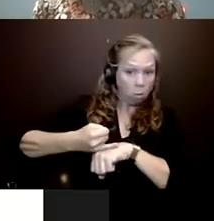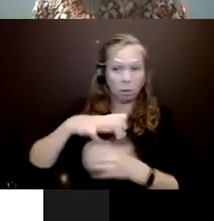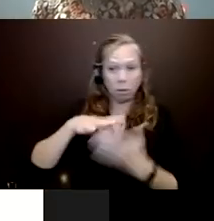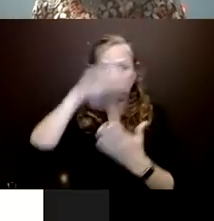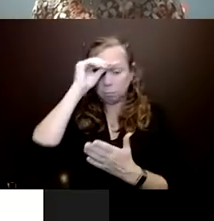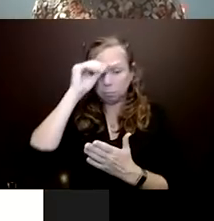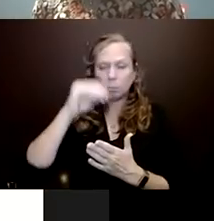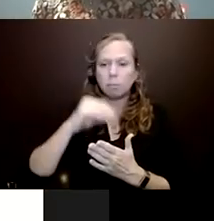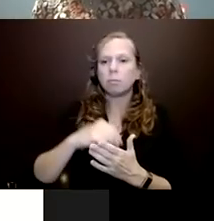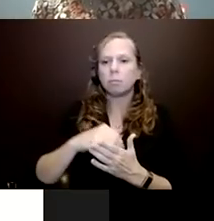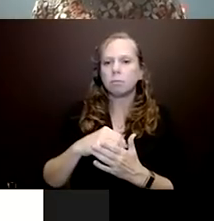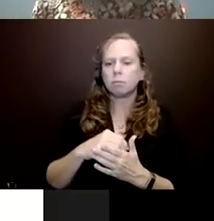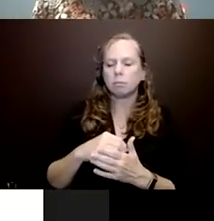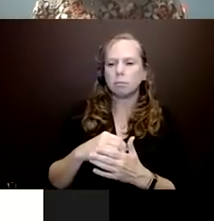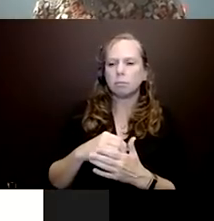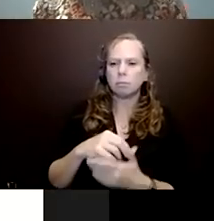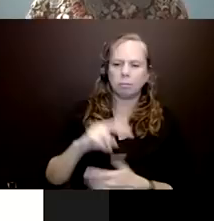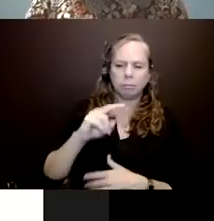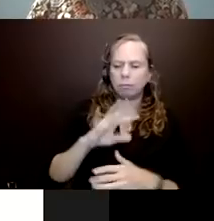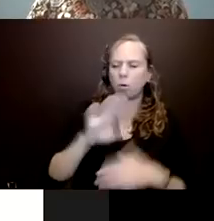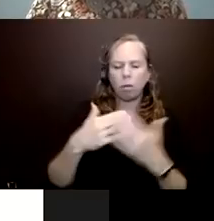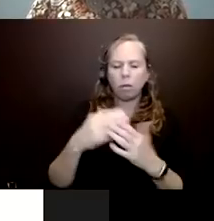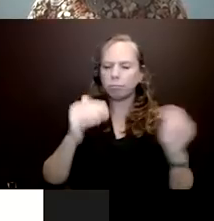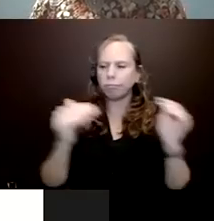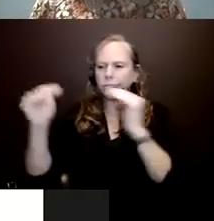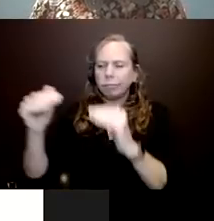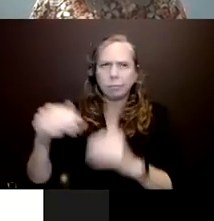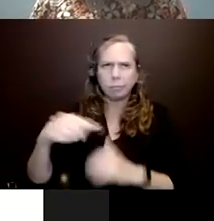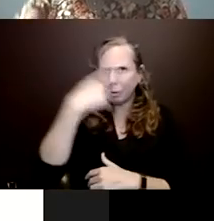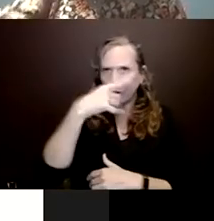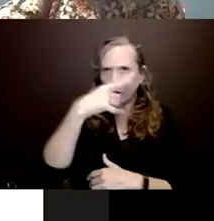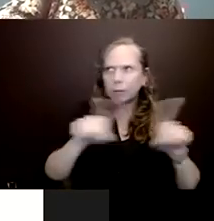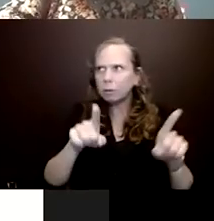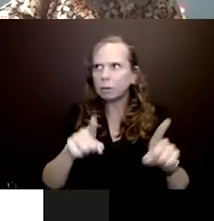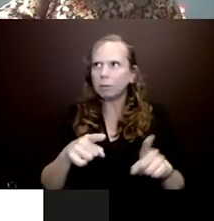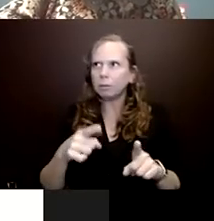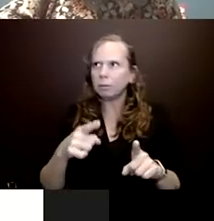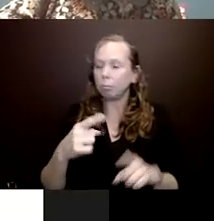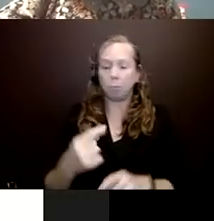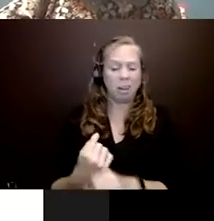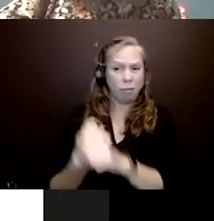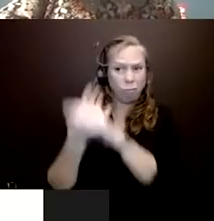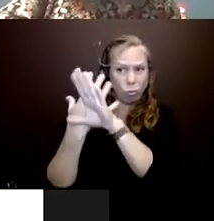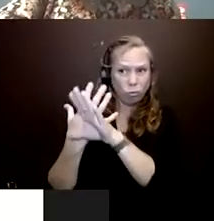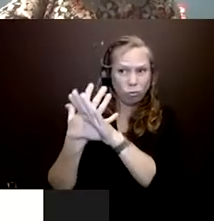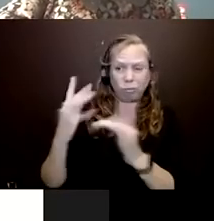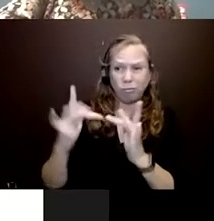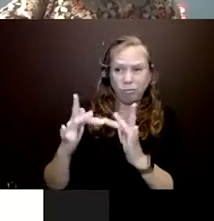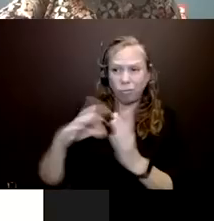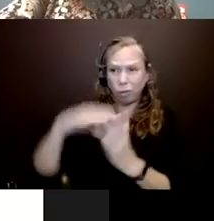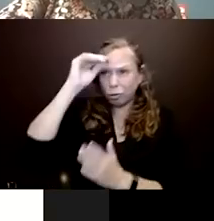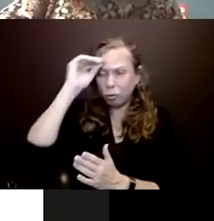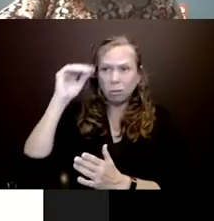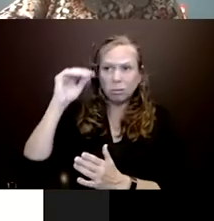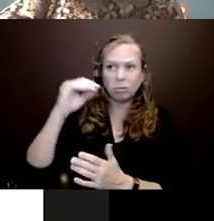secondary level. And will that look much different? Will it essentially be virtual while on campus? We're going to be providing a lot more information